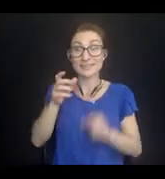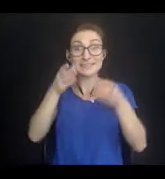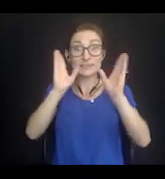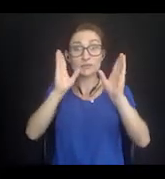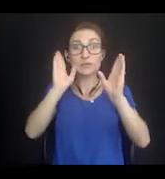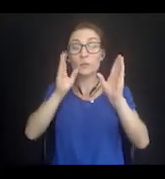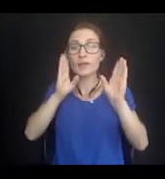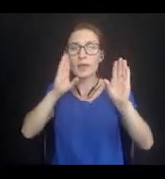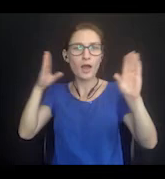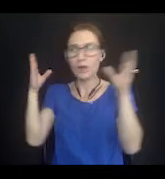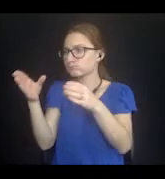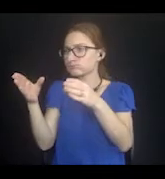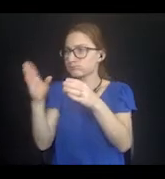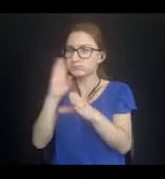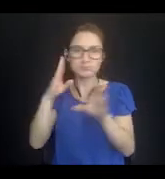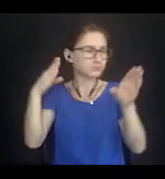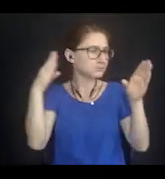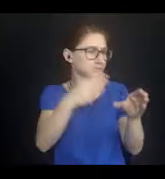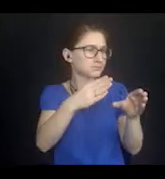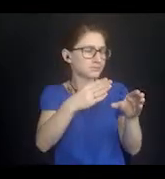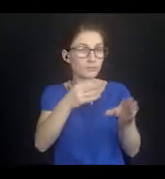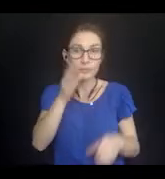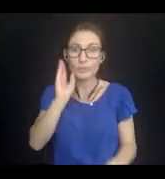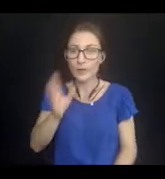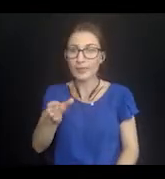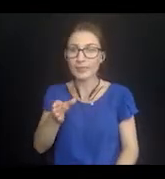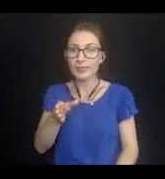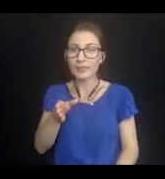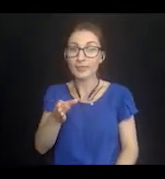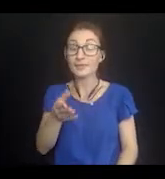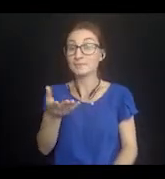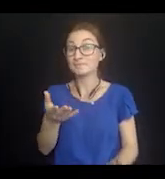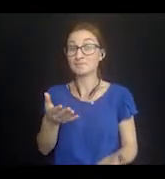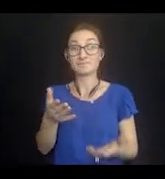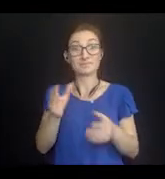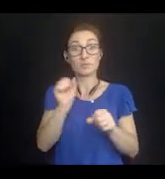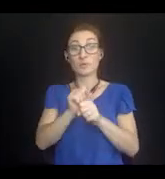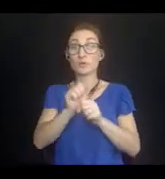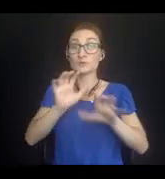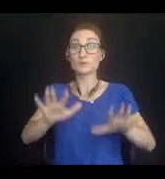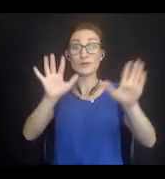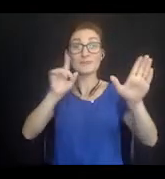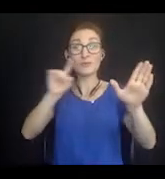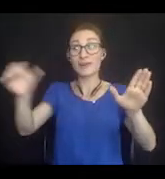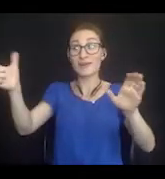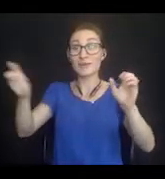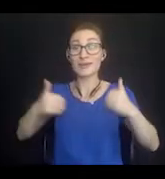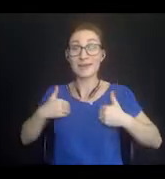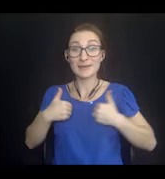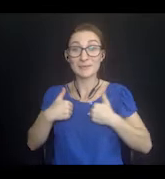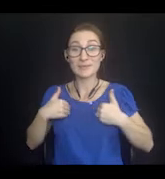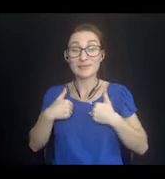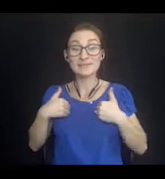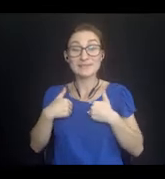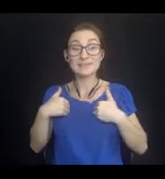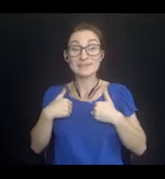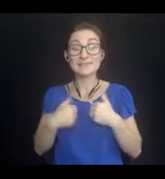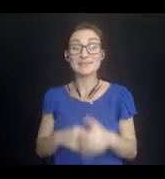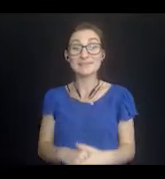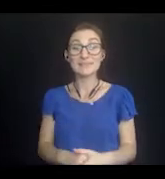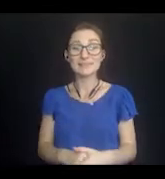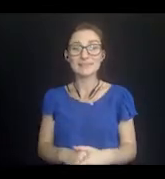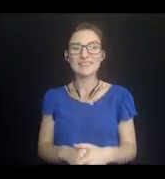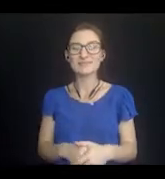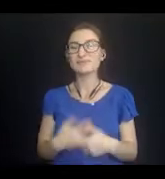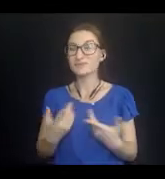want, their attention gets focused on it. And that works great for other